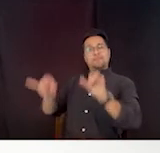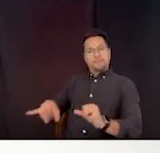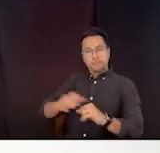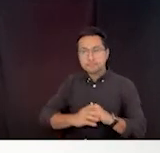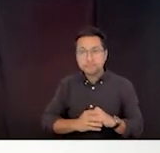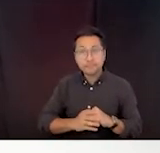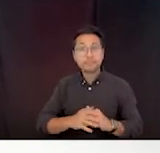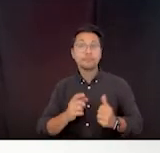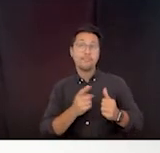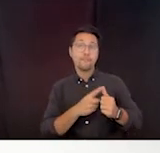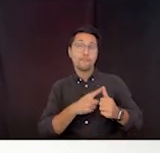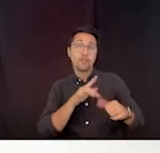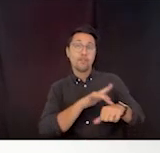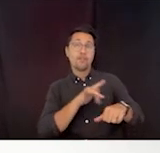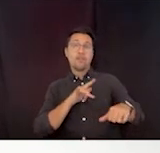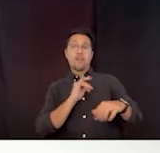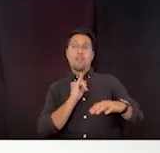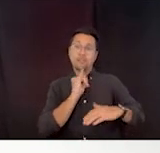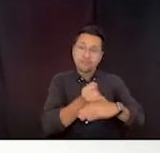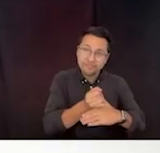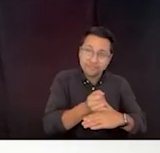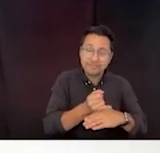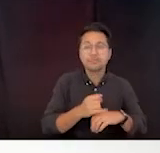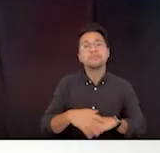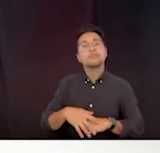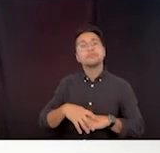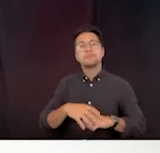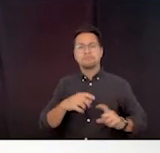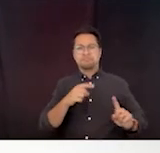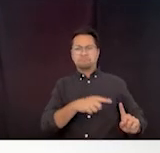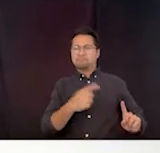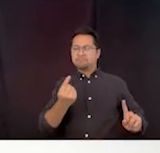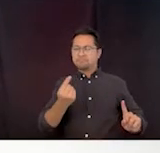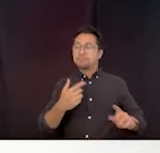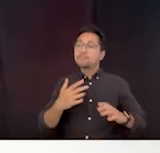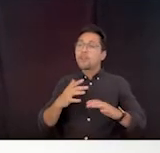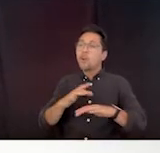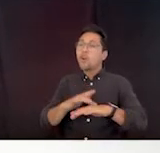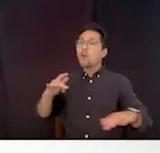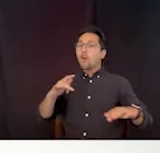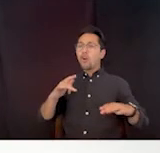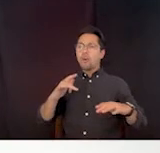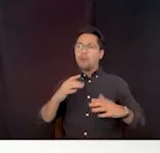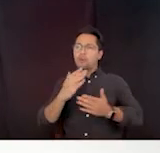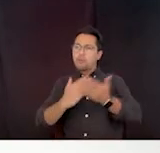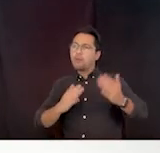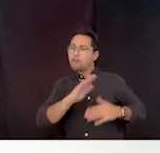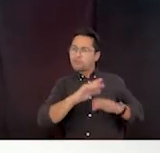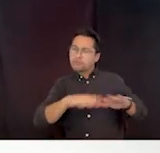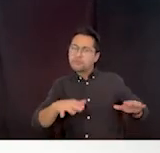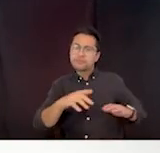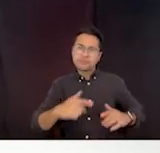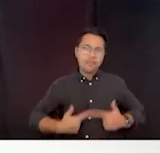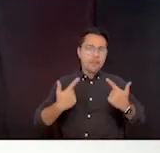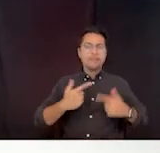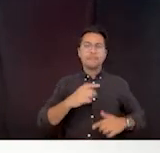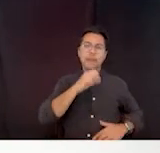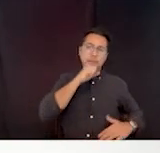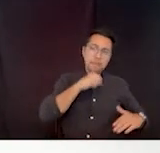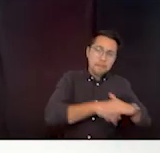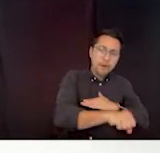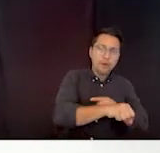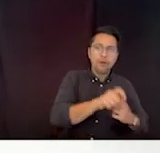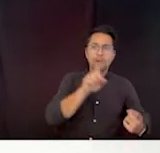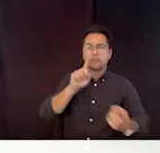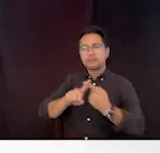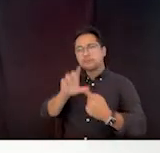So first, early intervention. So early intervention is that early diagnosis, or that early phase of your child's life, like birth to age 3. And